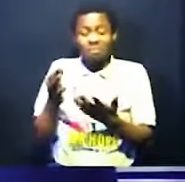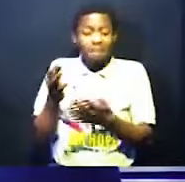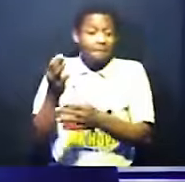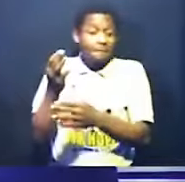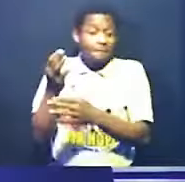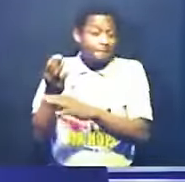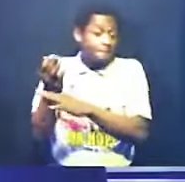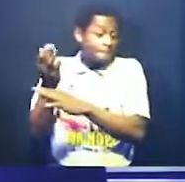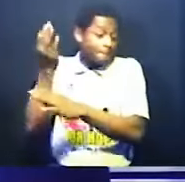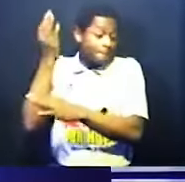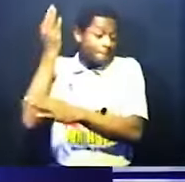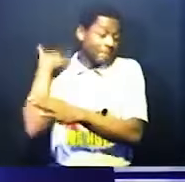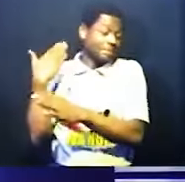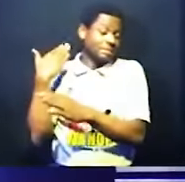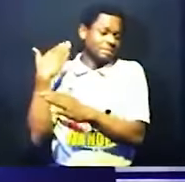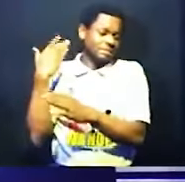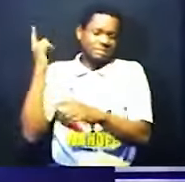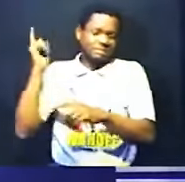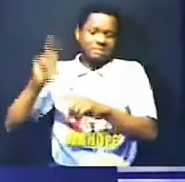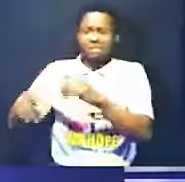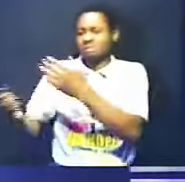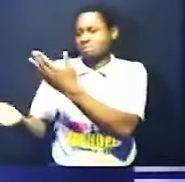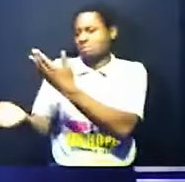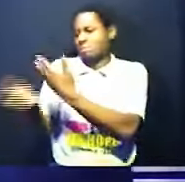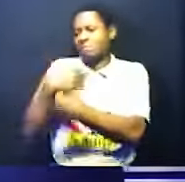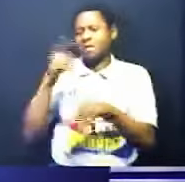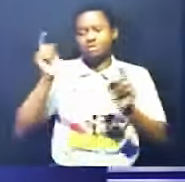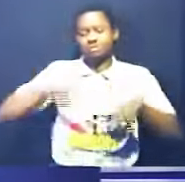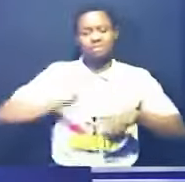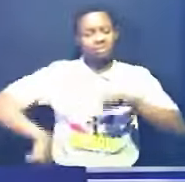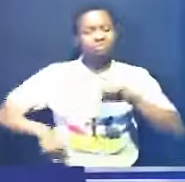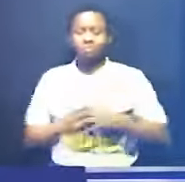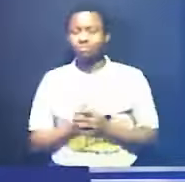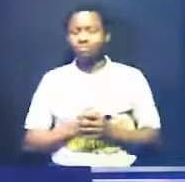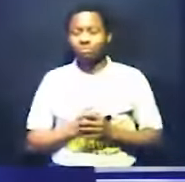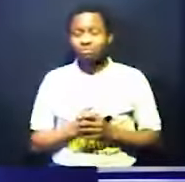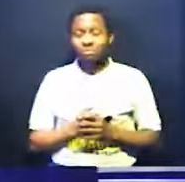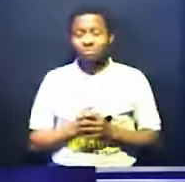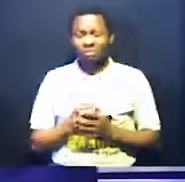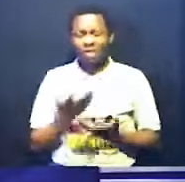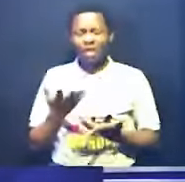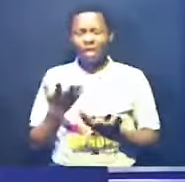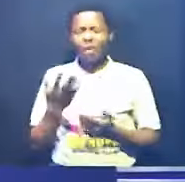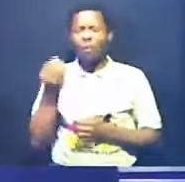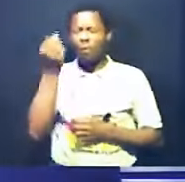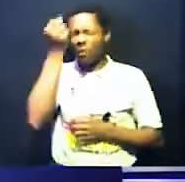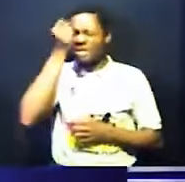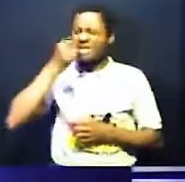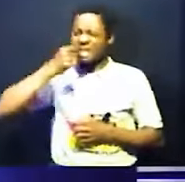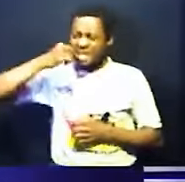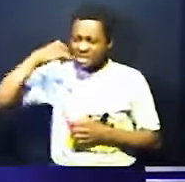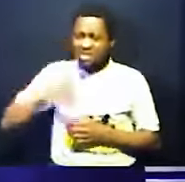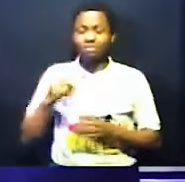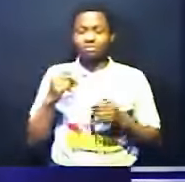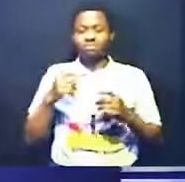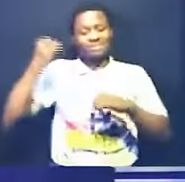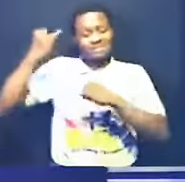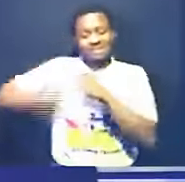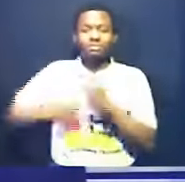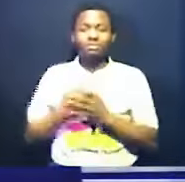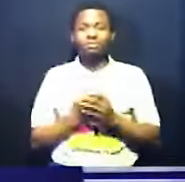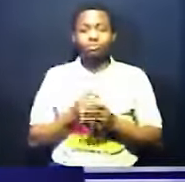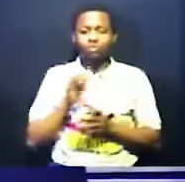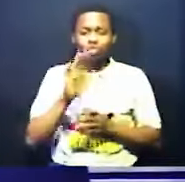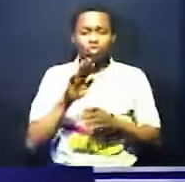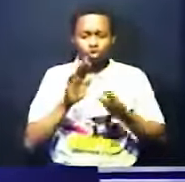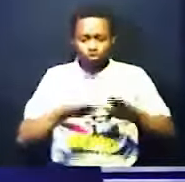past. Had I known, it's always at last. Your child should